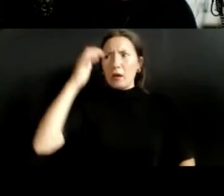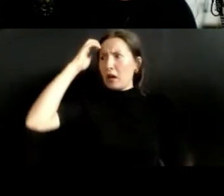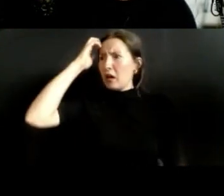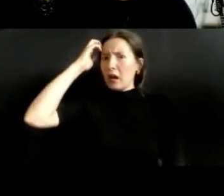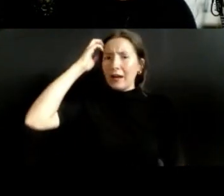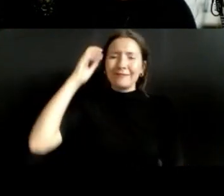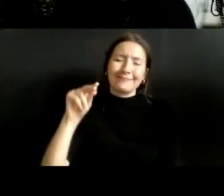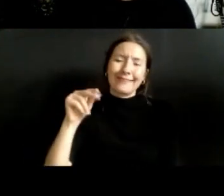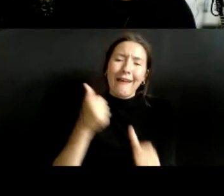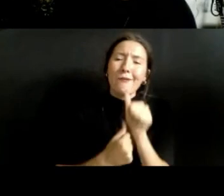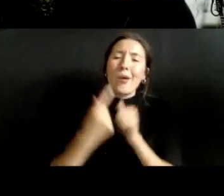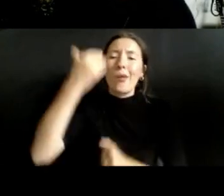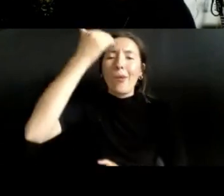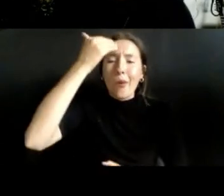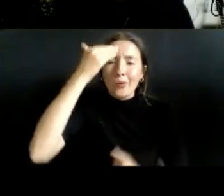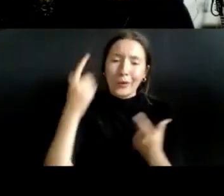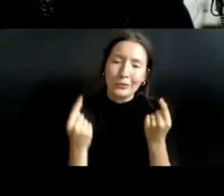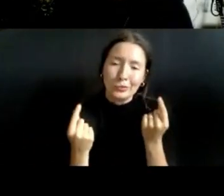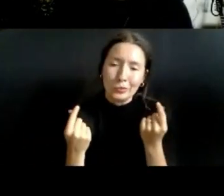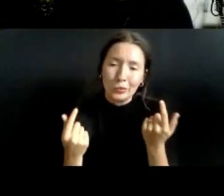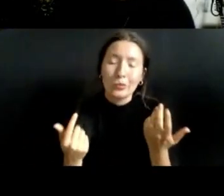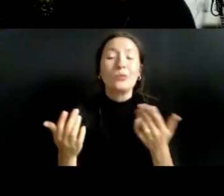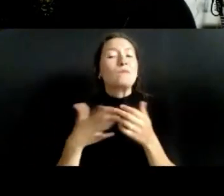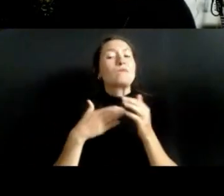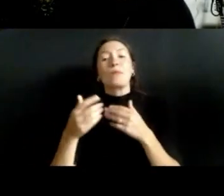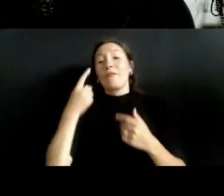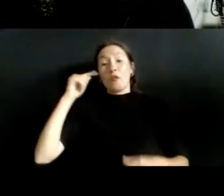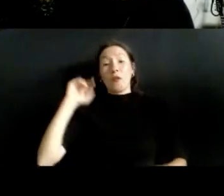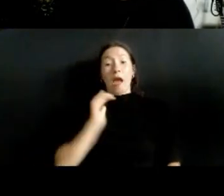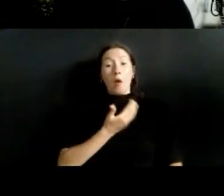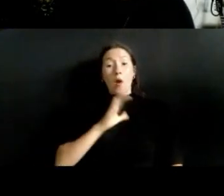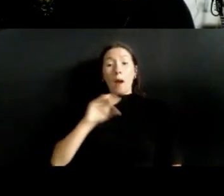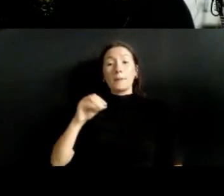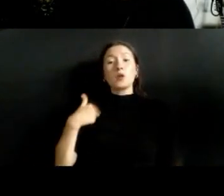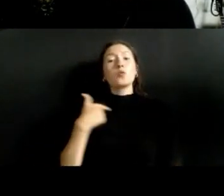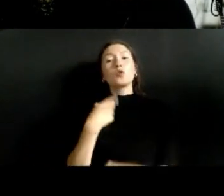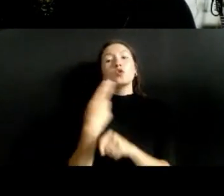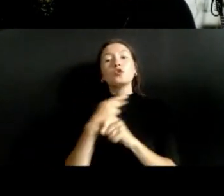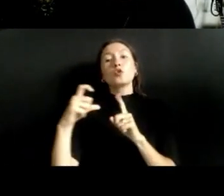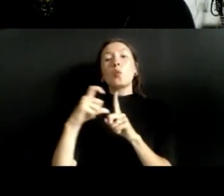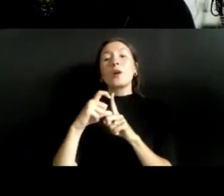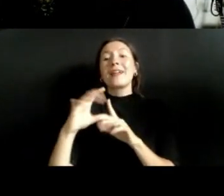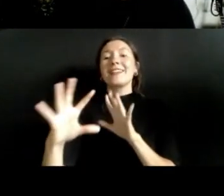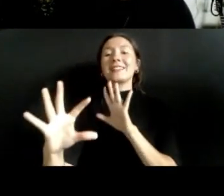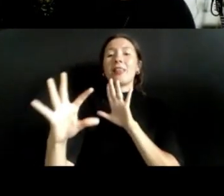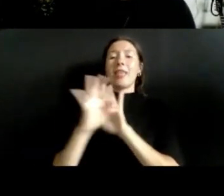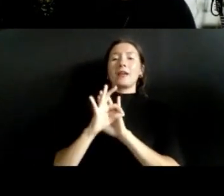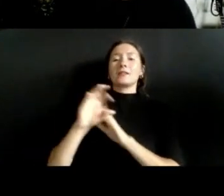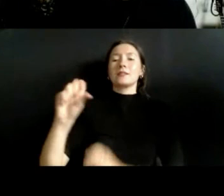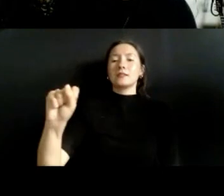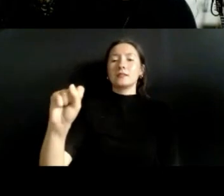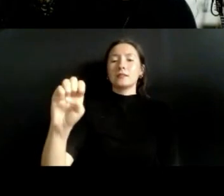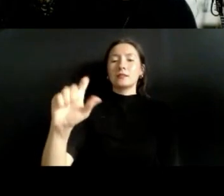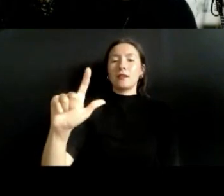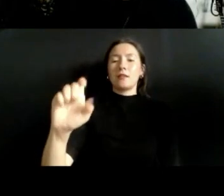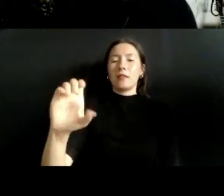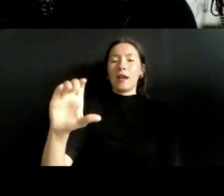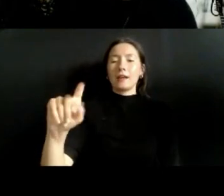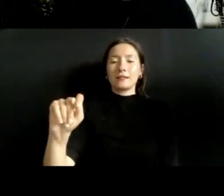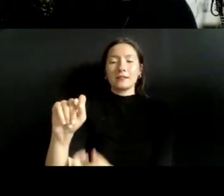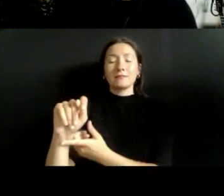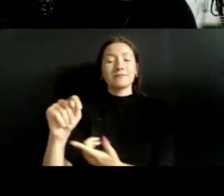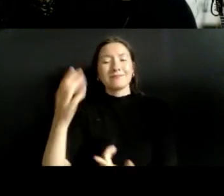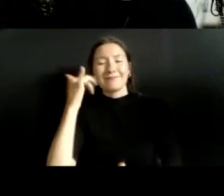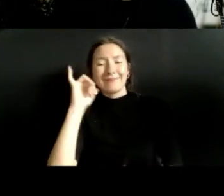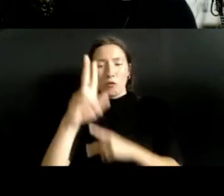it's universal. Whether you're using assistive technology or a tablet or a computer, select is more universal, but I don't